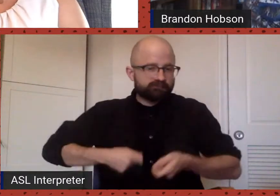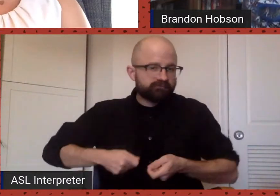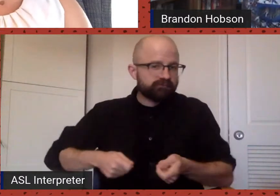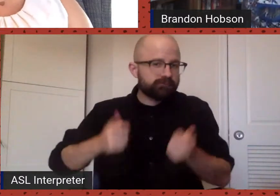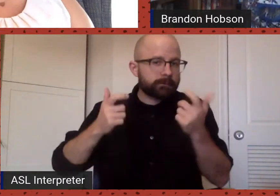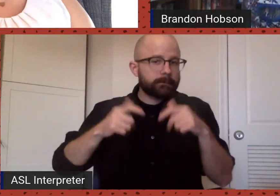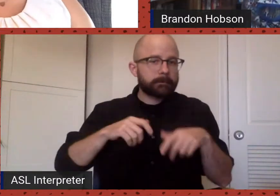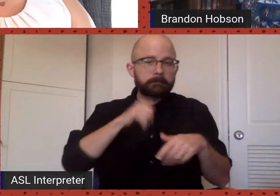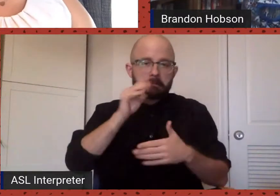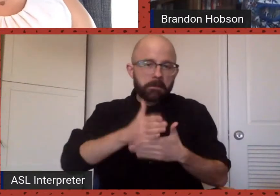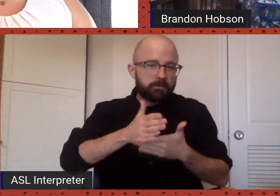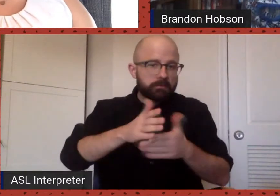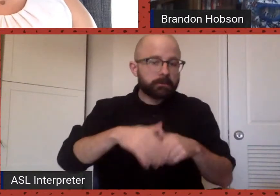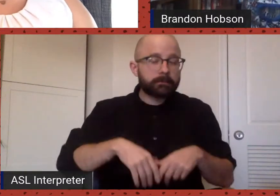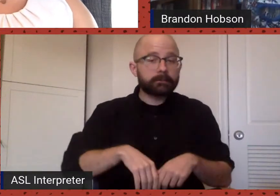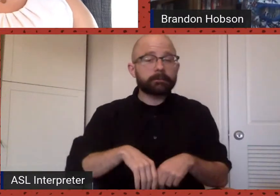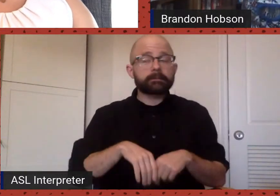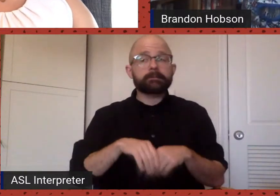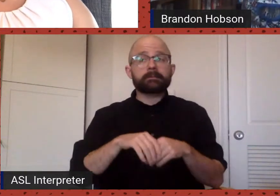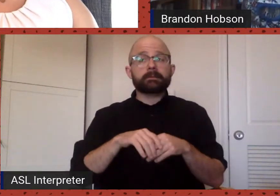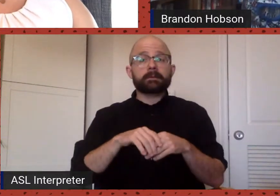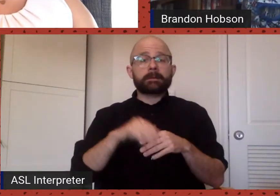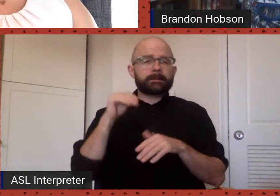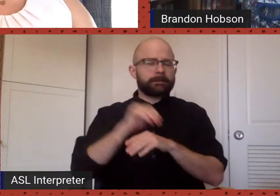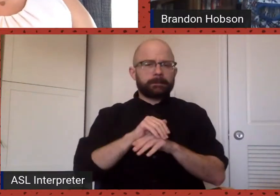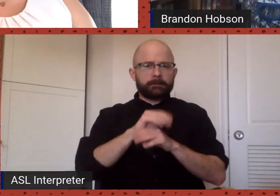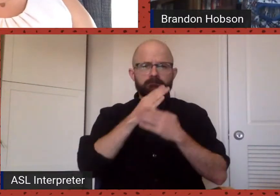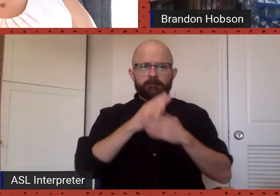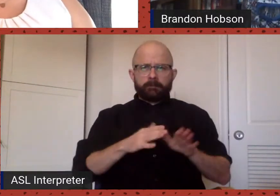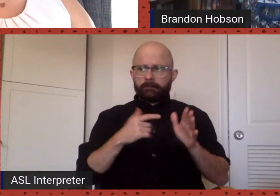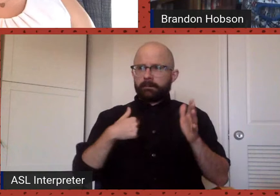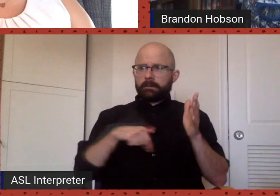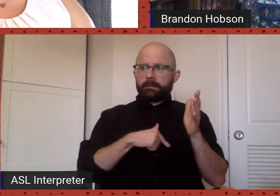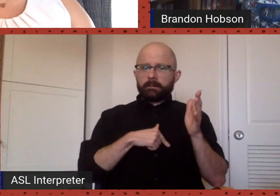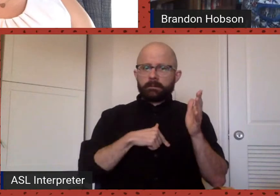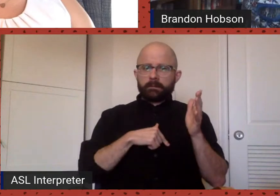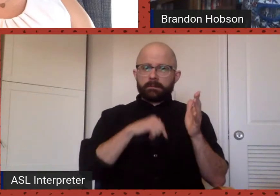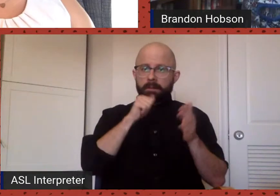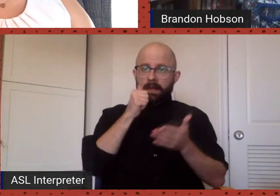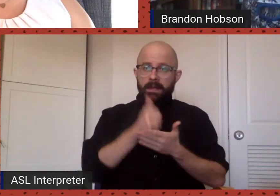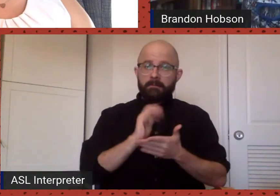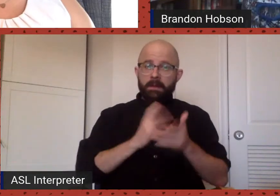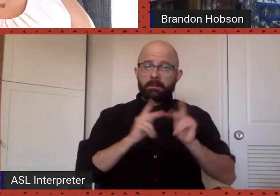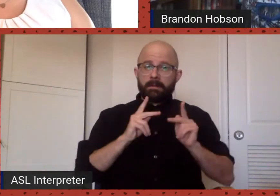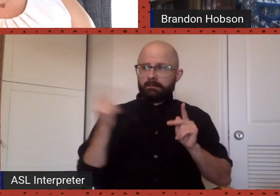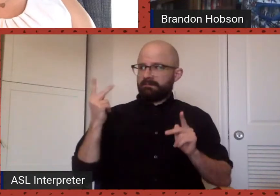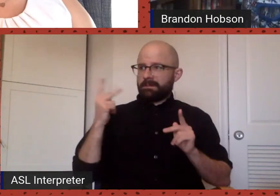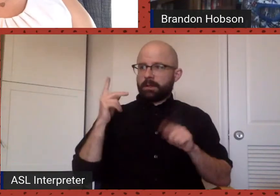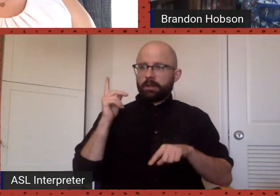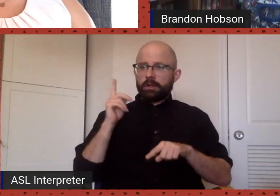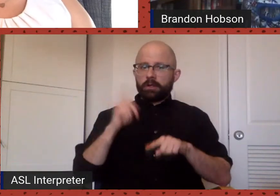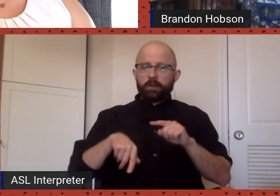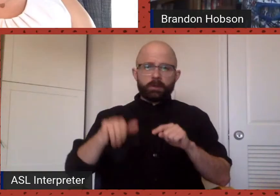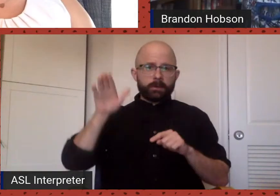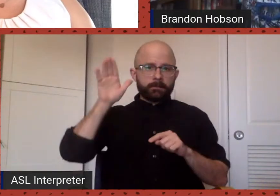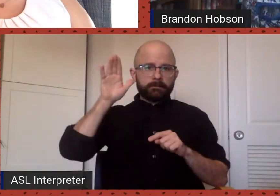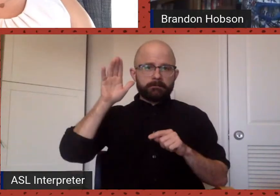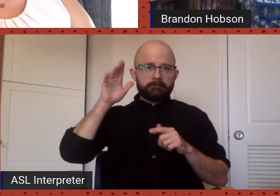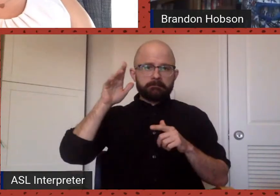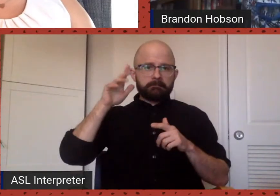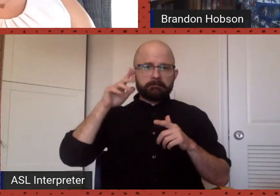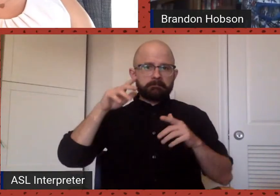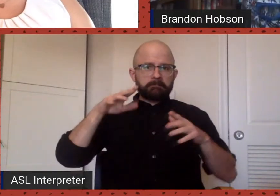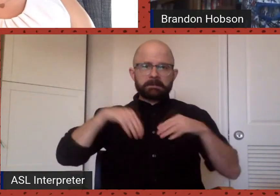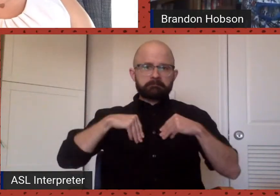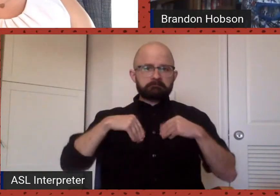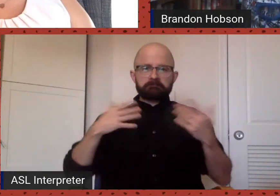men and I couldn't stand that we were not helping our people. So we set out, armed